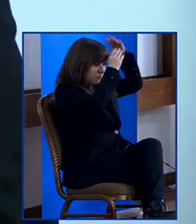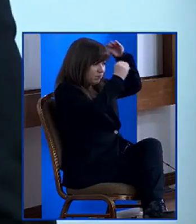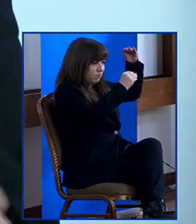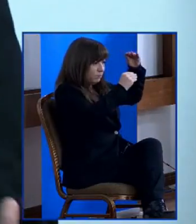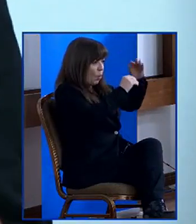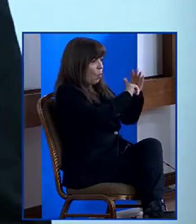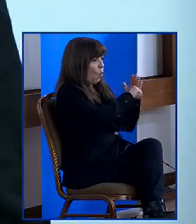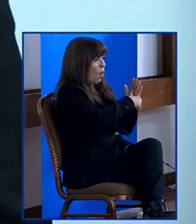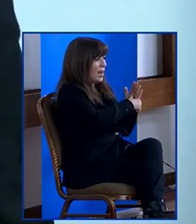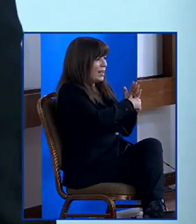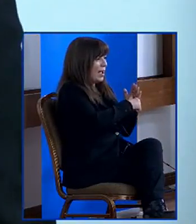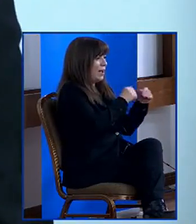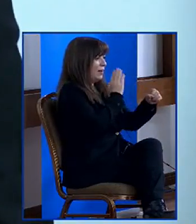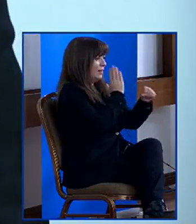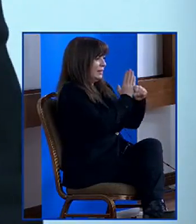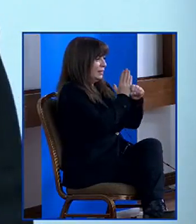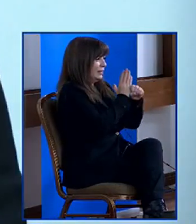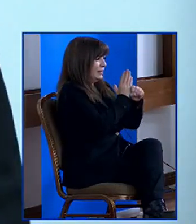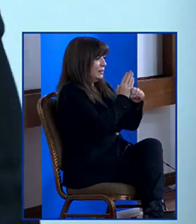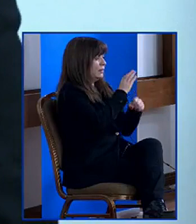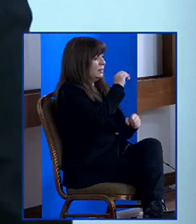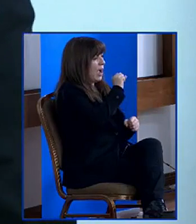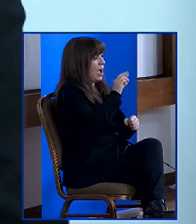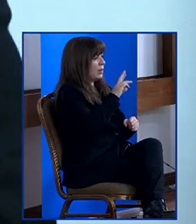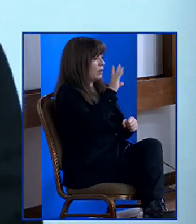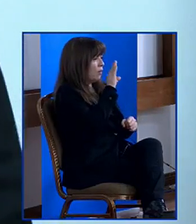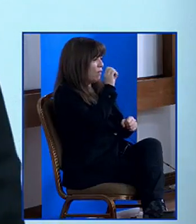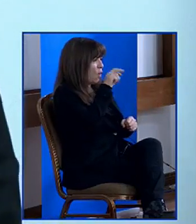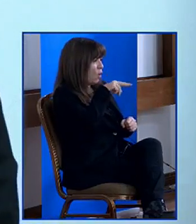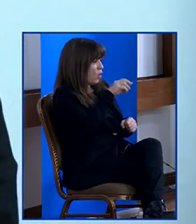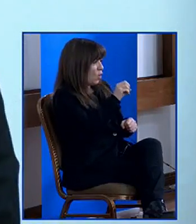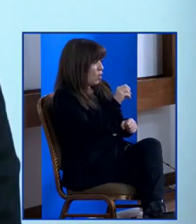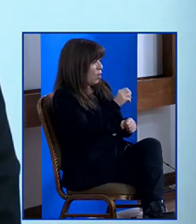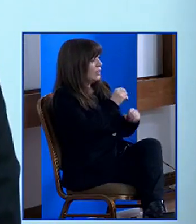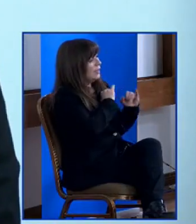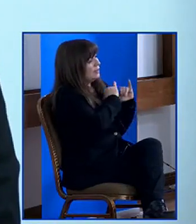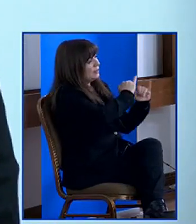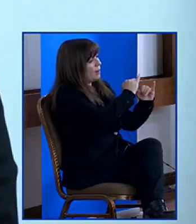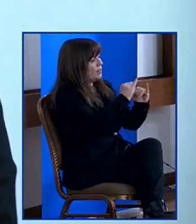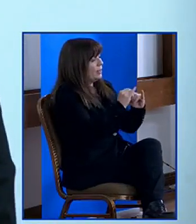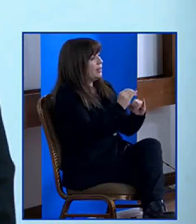university, Bupa and everyone else net zero for the future.